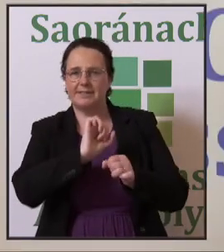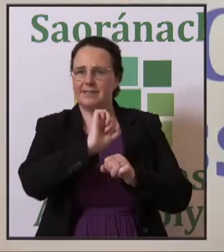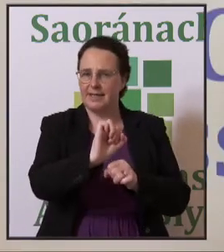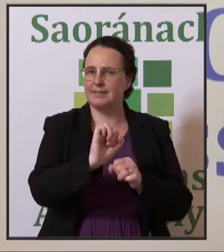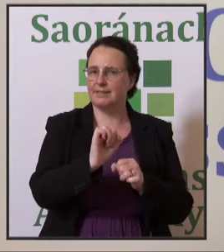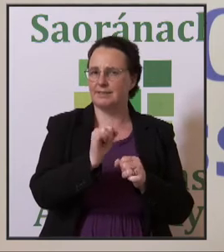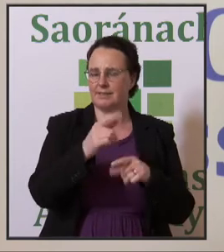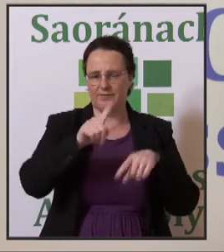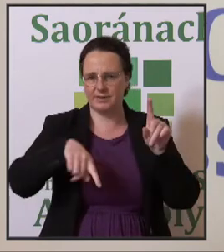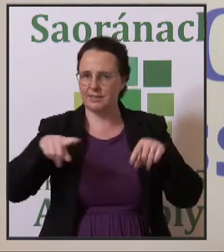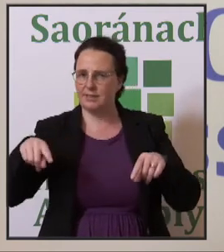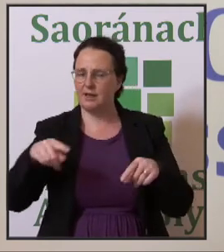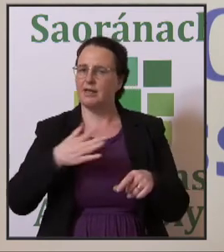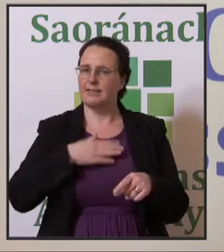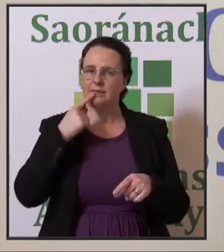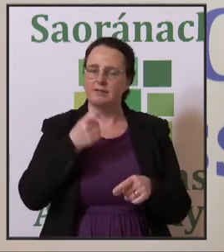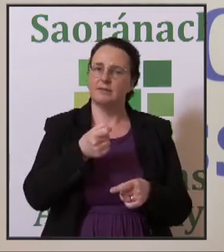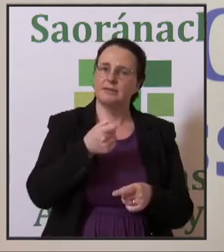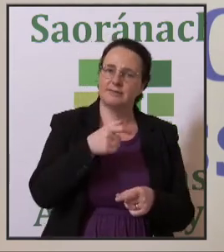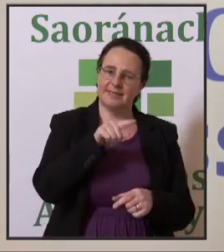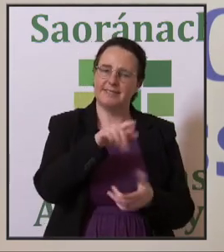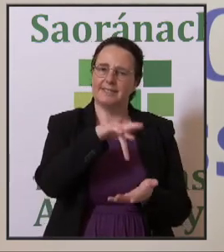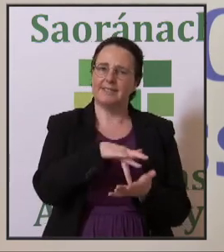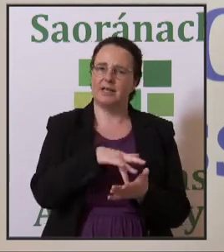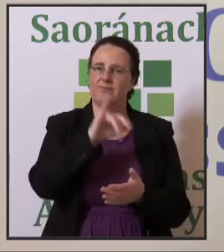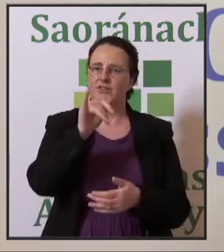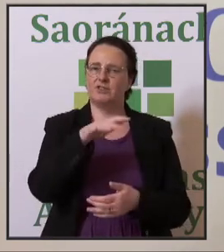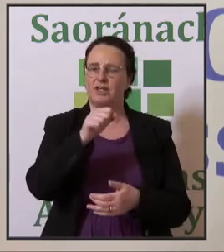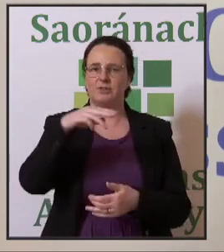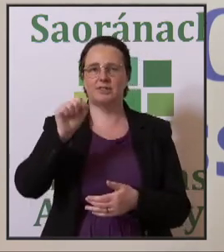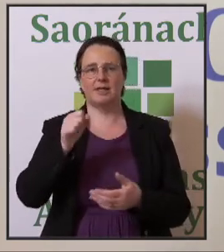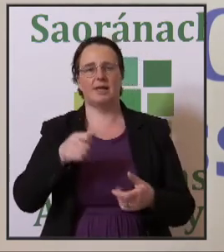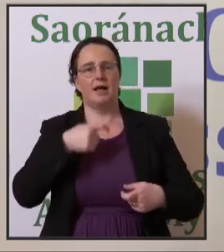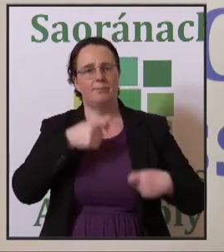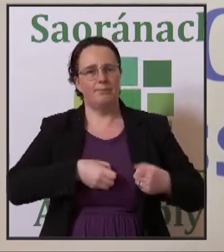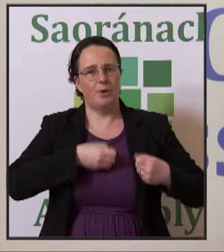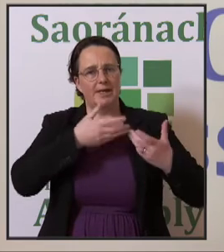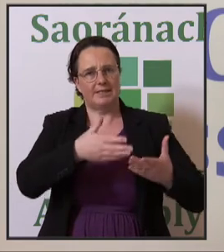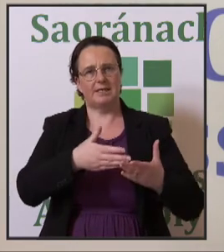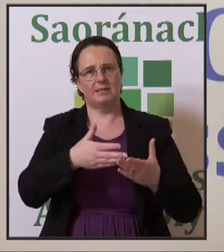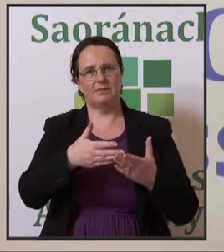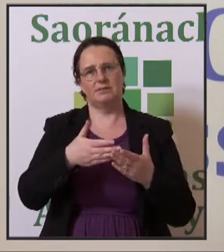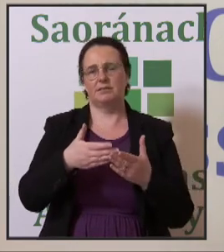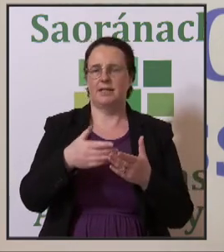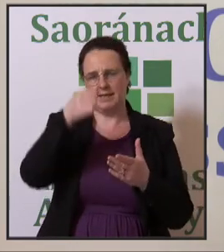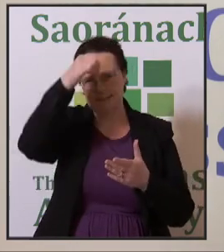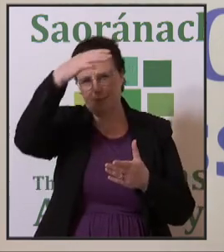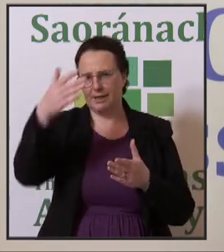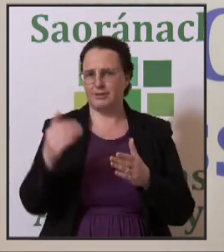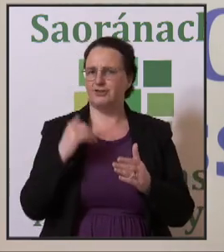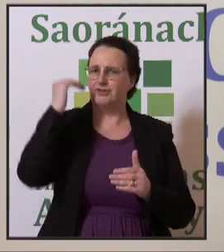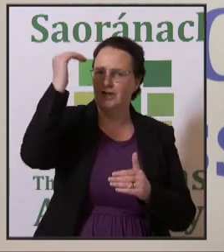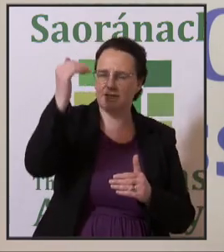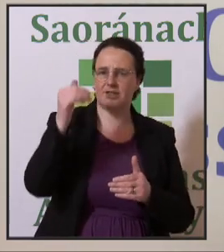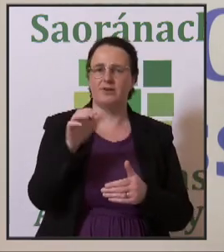I wish to see the city of James Joyce announce itself as a poetic and scholarly giant, the city of Luke Kelly,